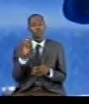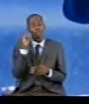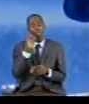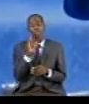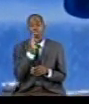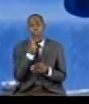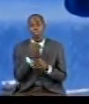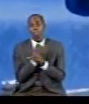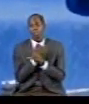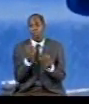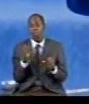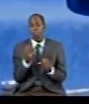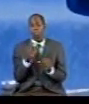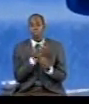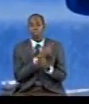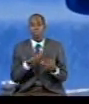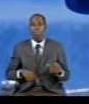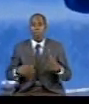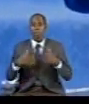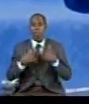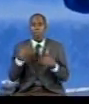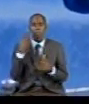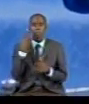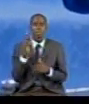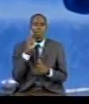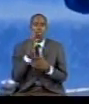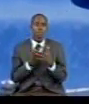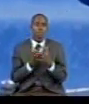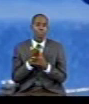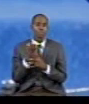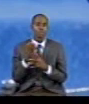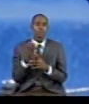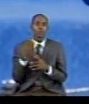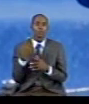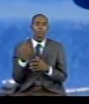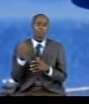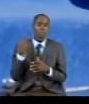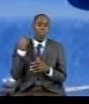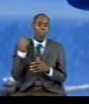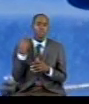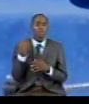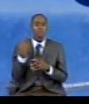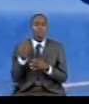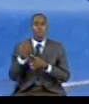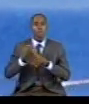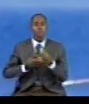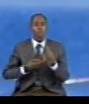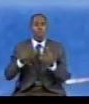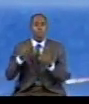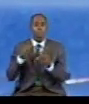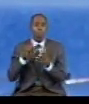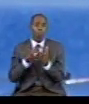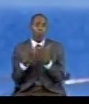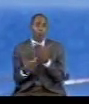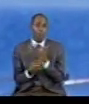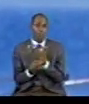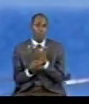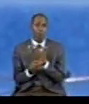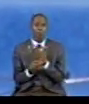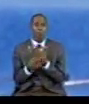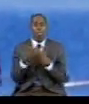through during the crusade of Taraba. The thing happens